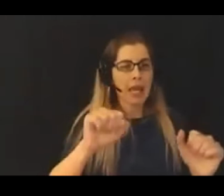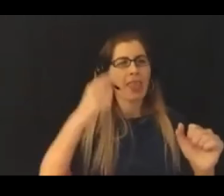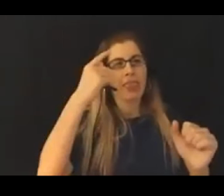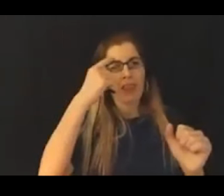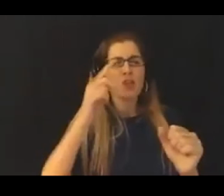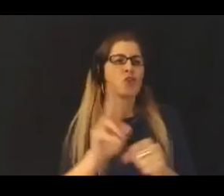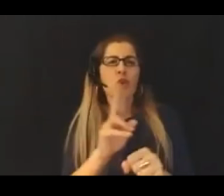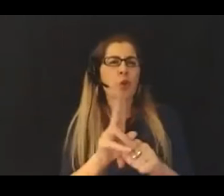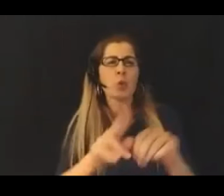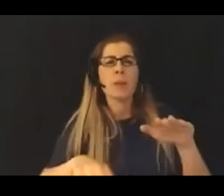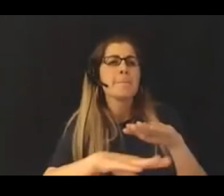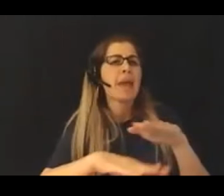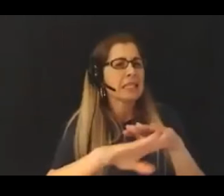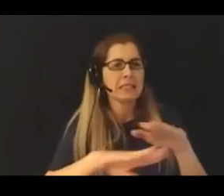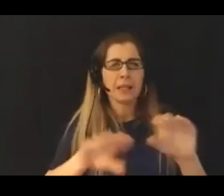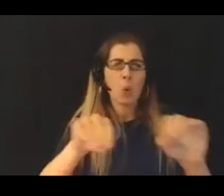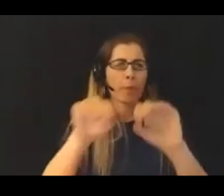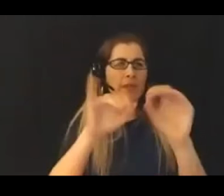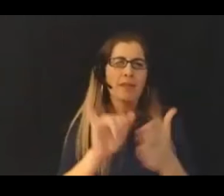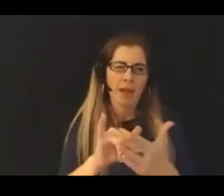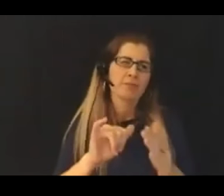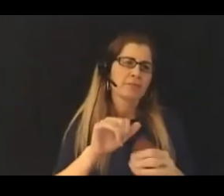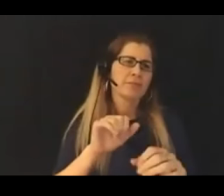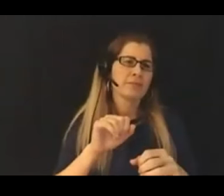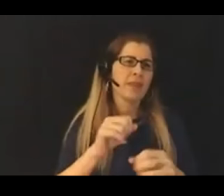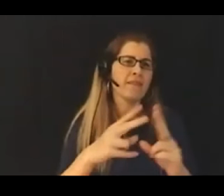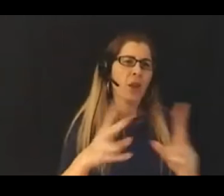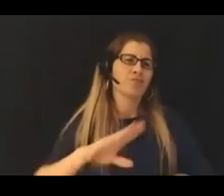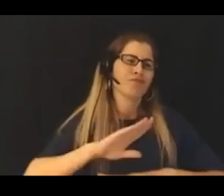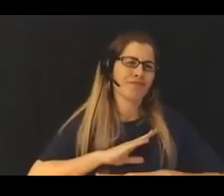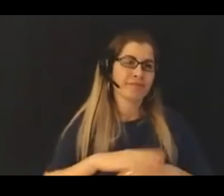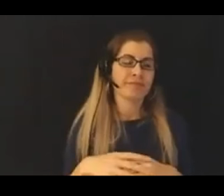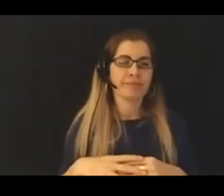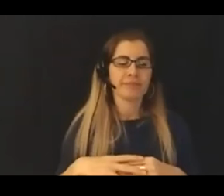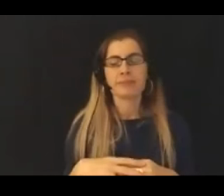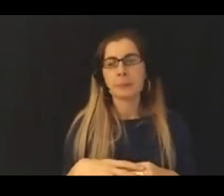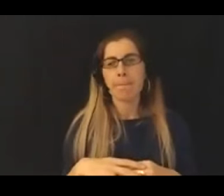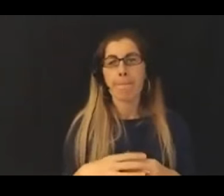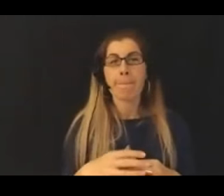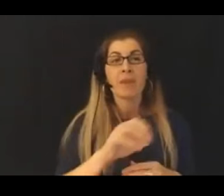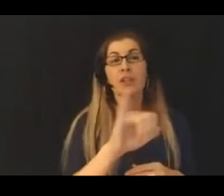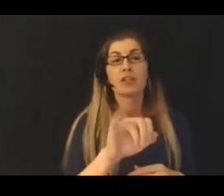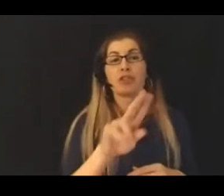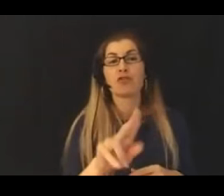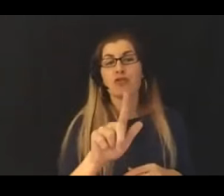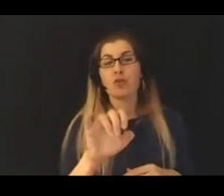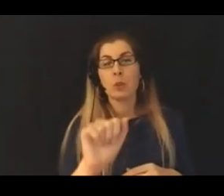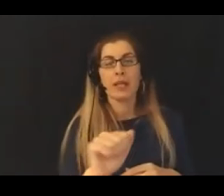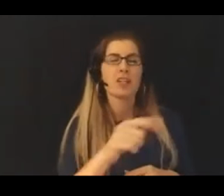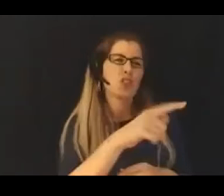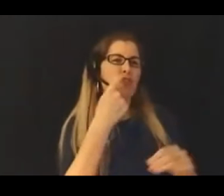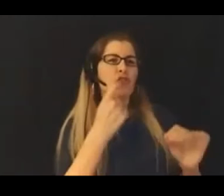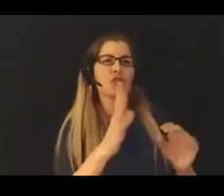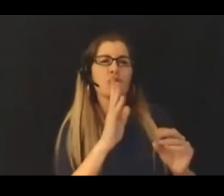and that can still be really satisfying. You know, as Julia has talked about, there's so many